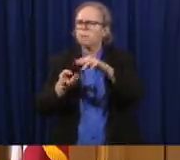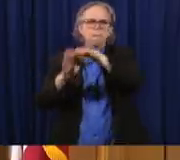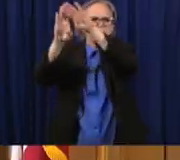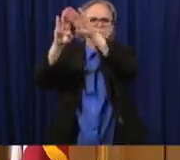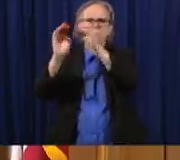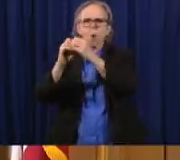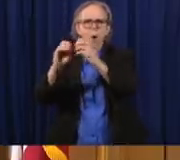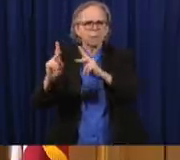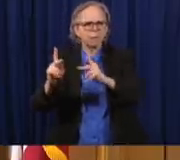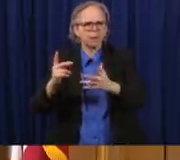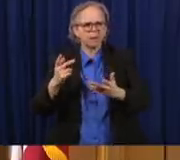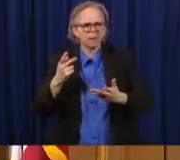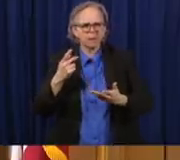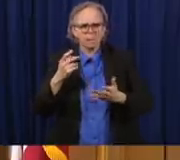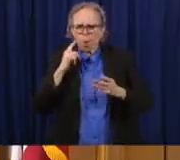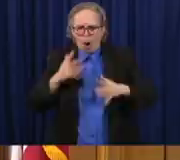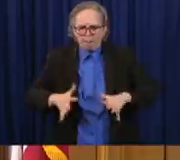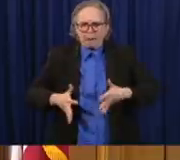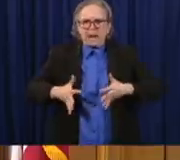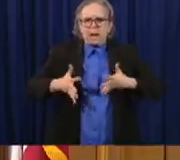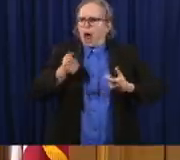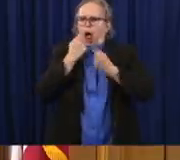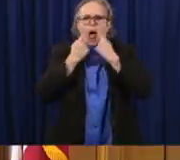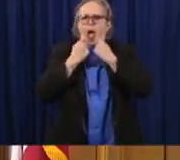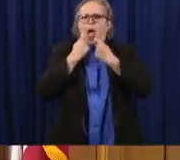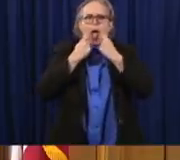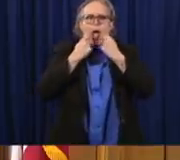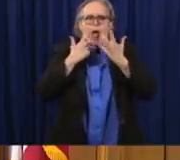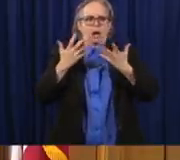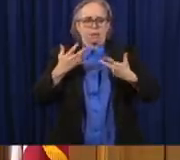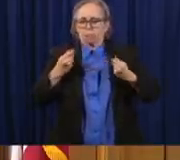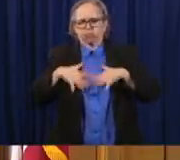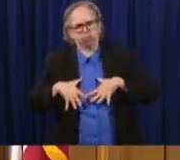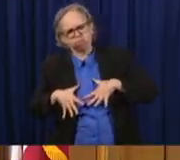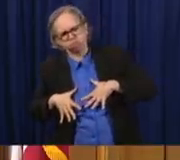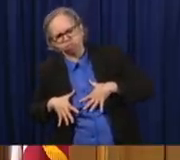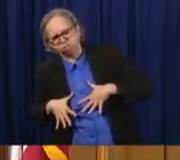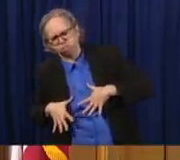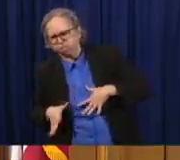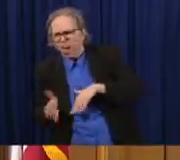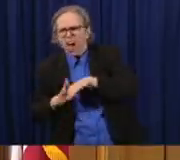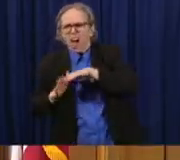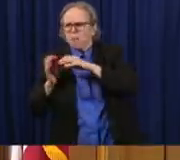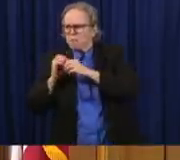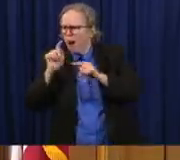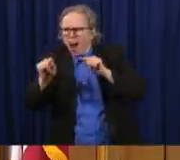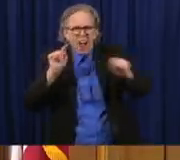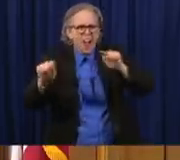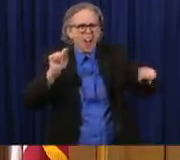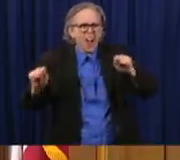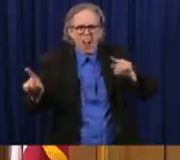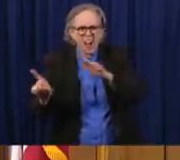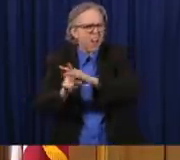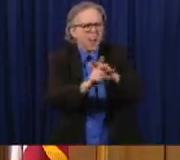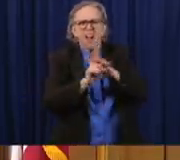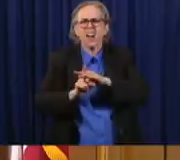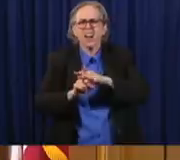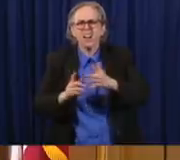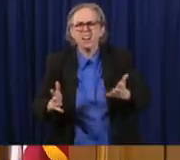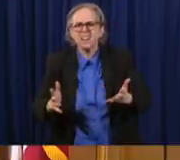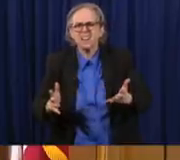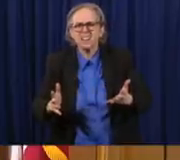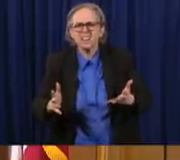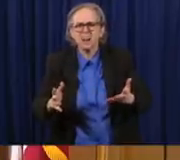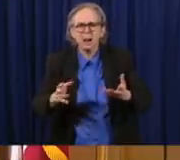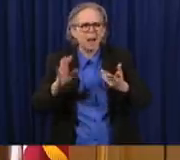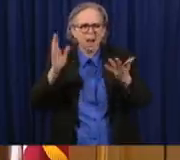people have more anxiety. We see people have more depression. We see more homelessness, and I could go